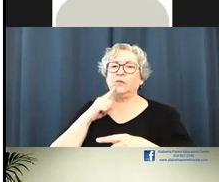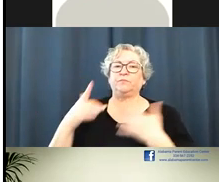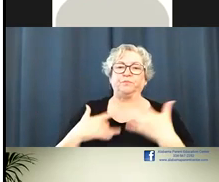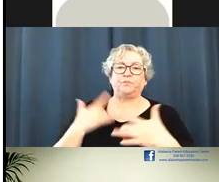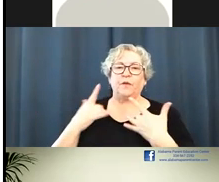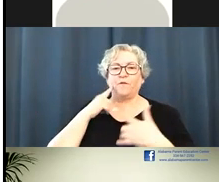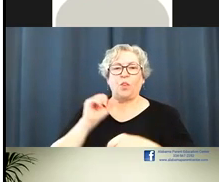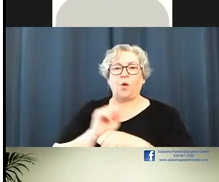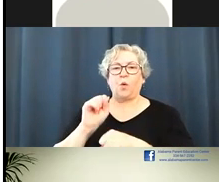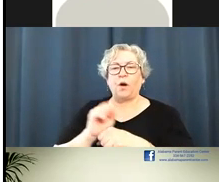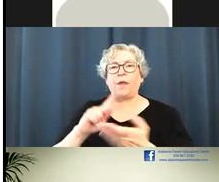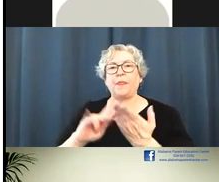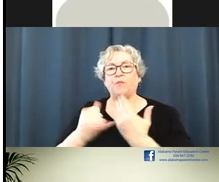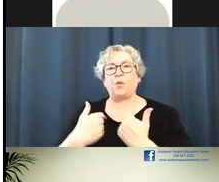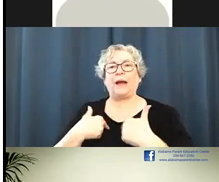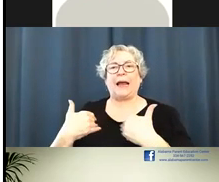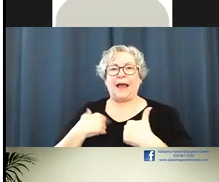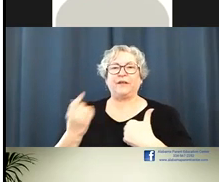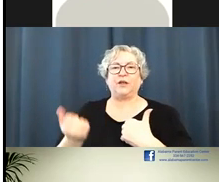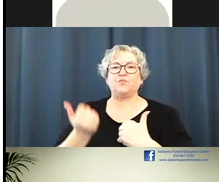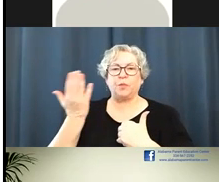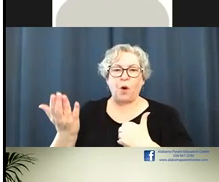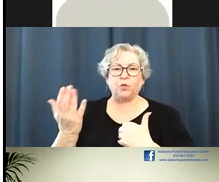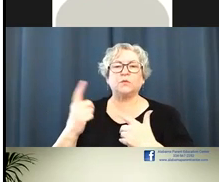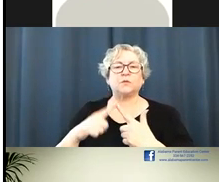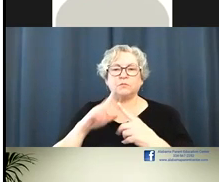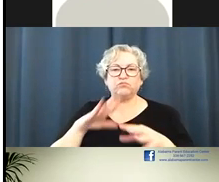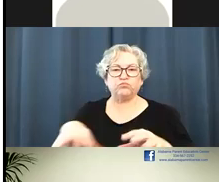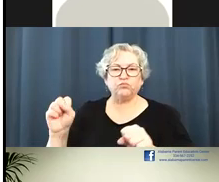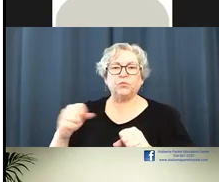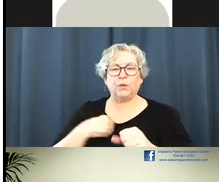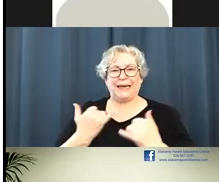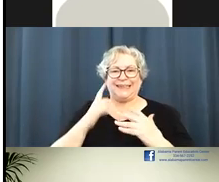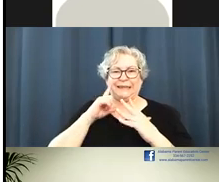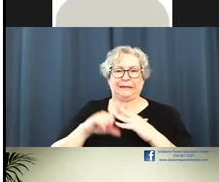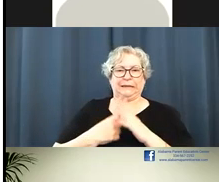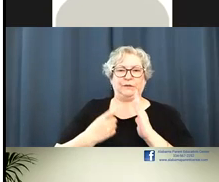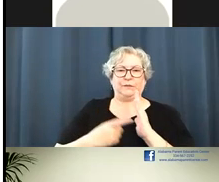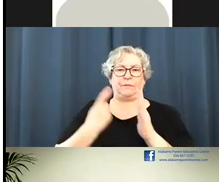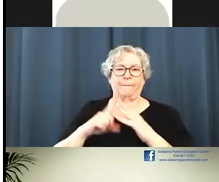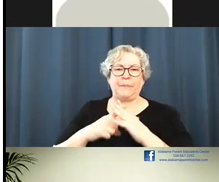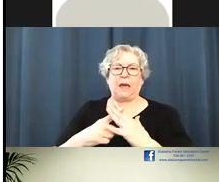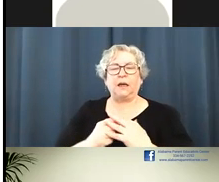about the work and the project that we have proposed to do and that we're beginning. One of the